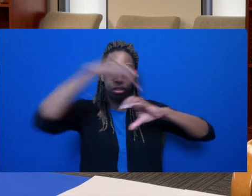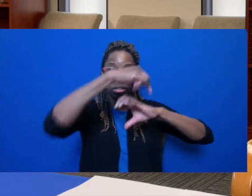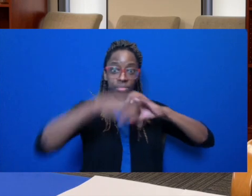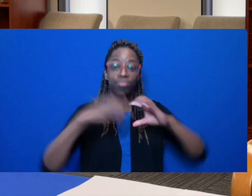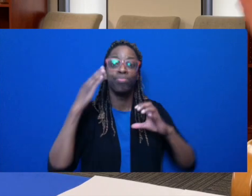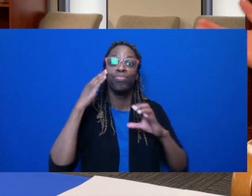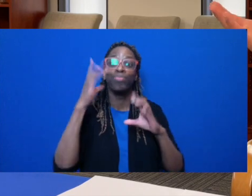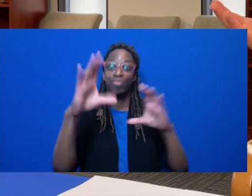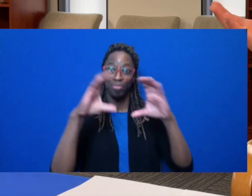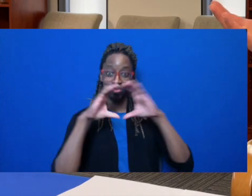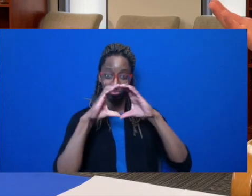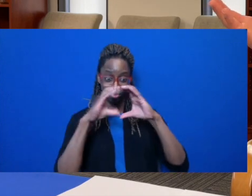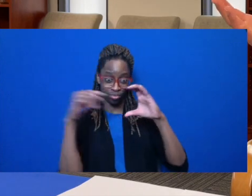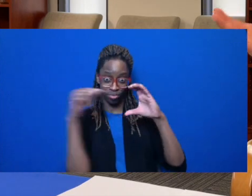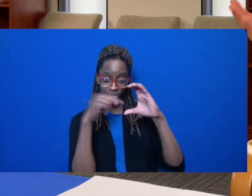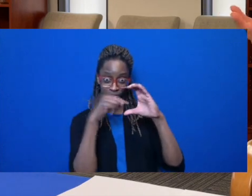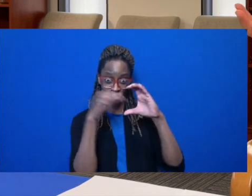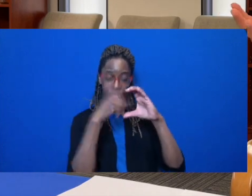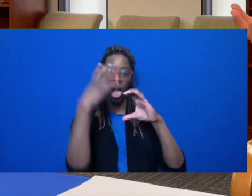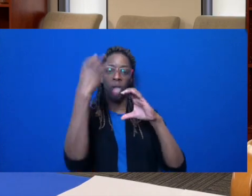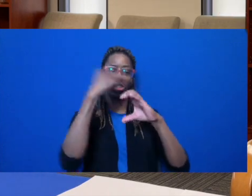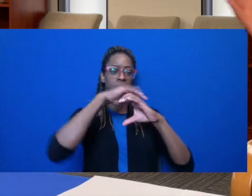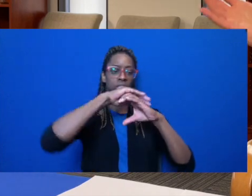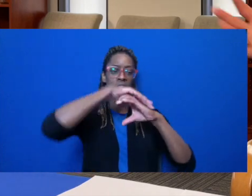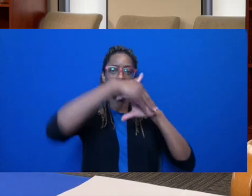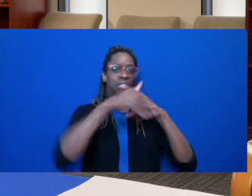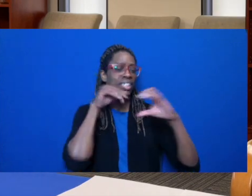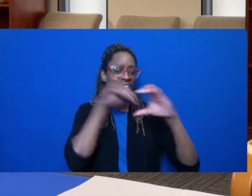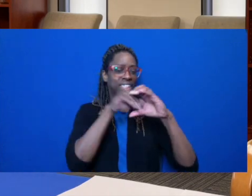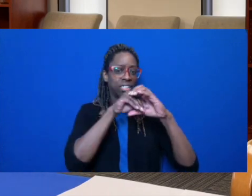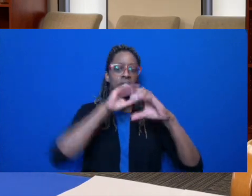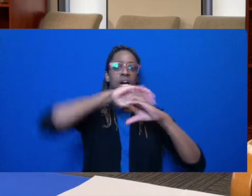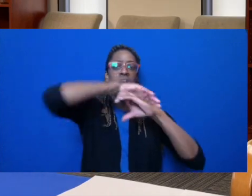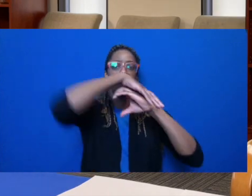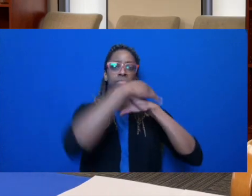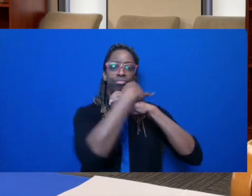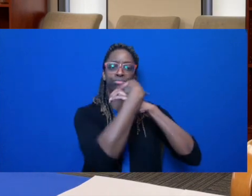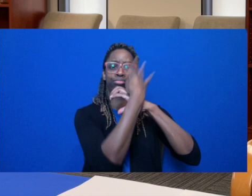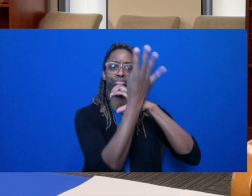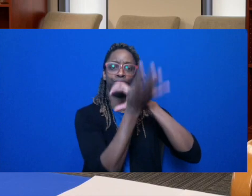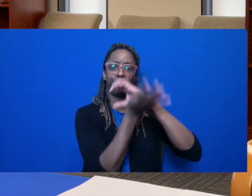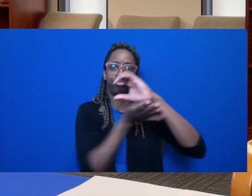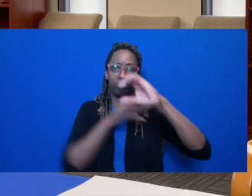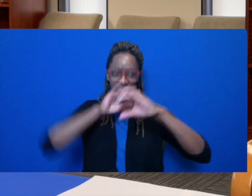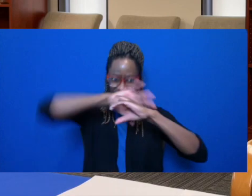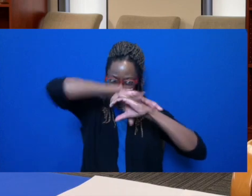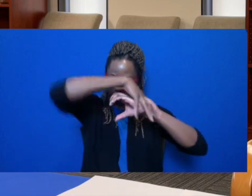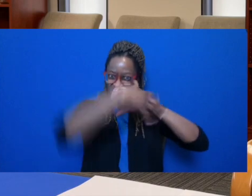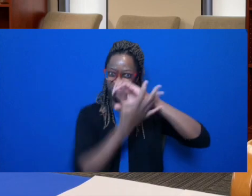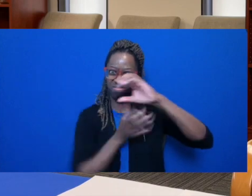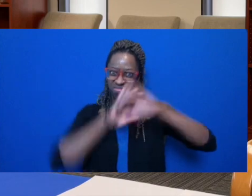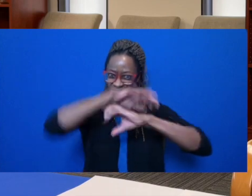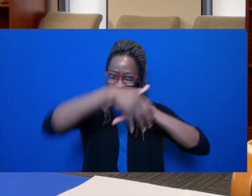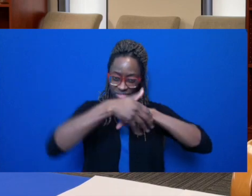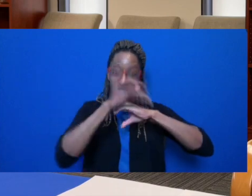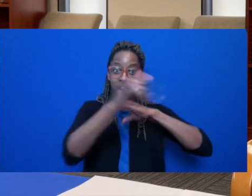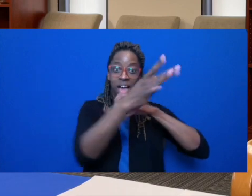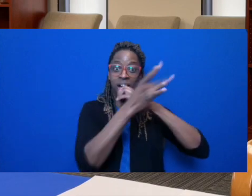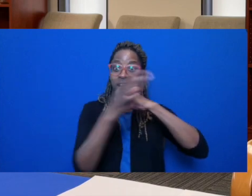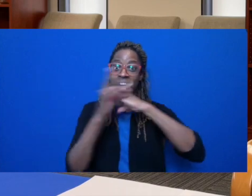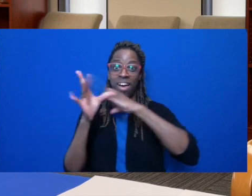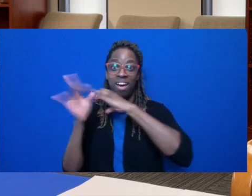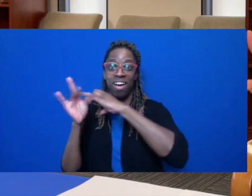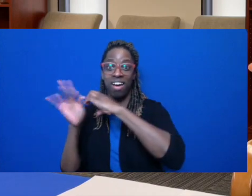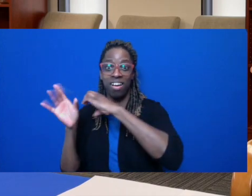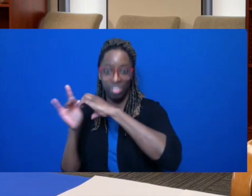to and infects cells. So basically what happens is you get all these antibodies in your body, and they essentially attach to that spike